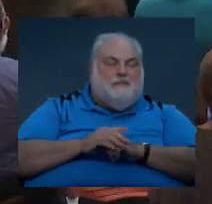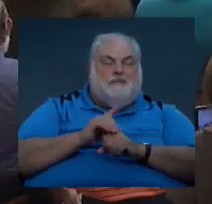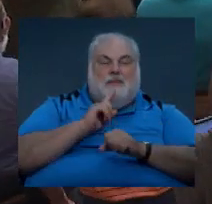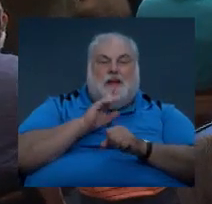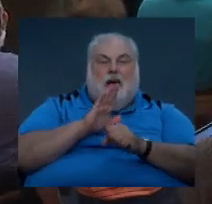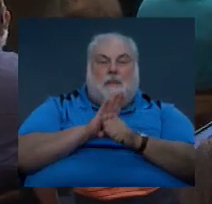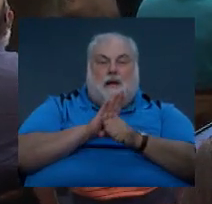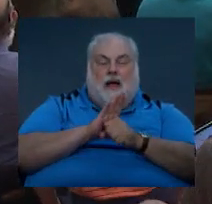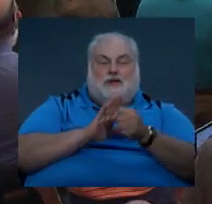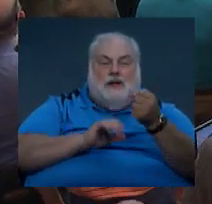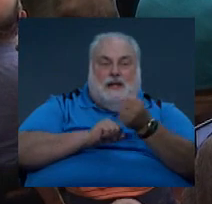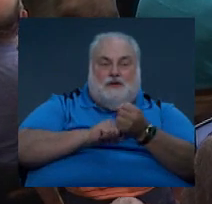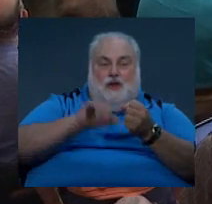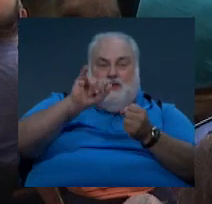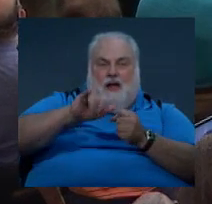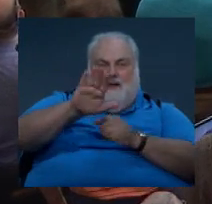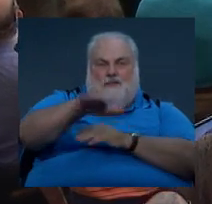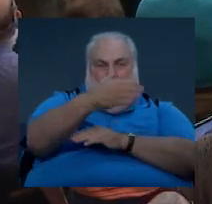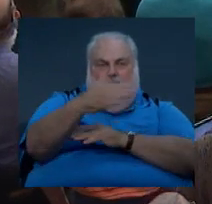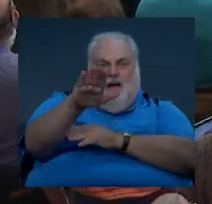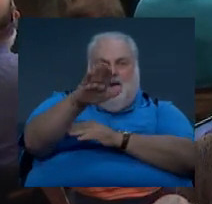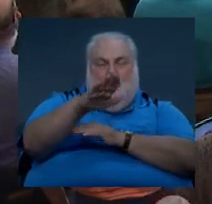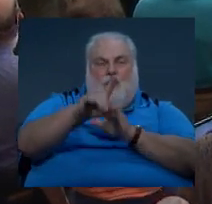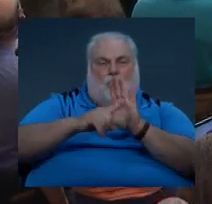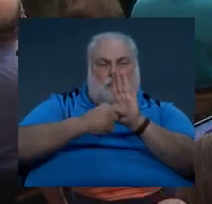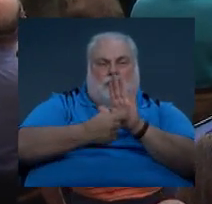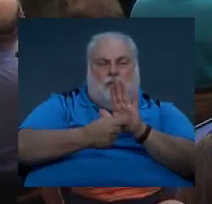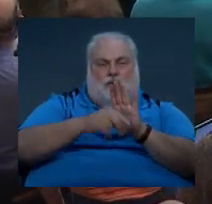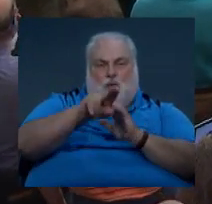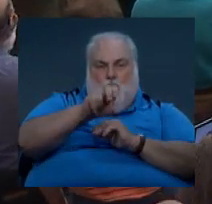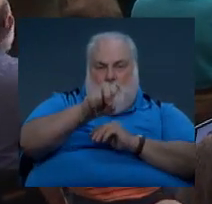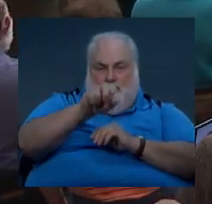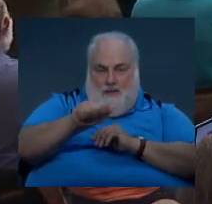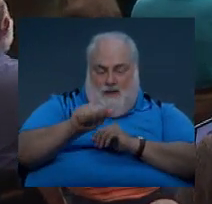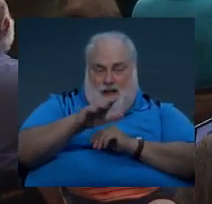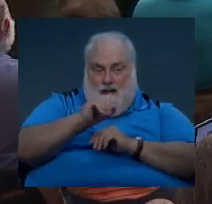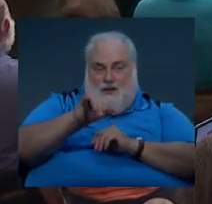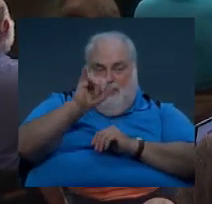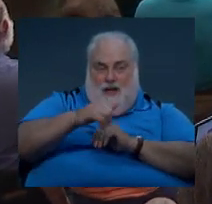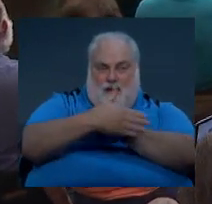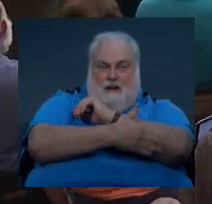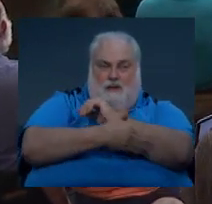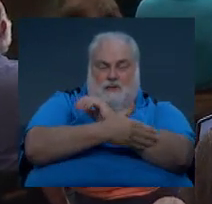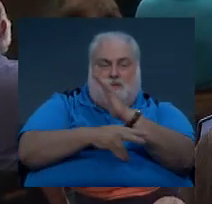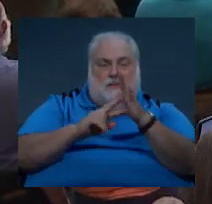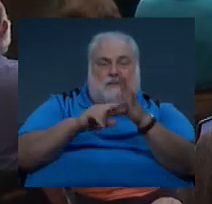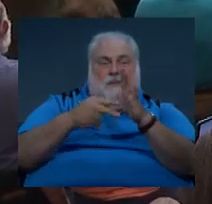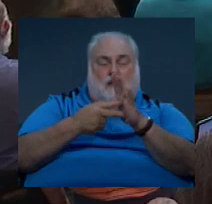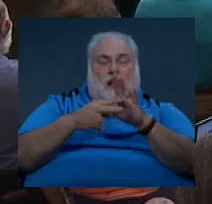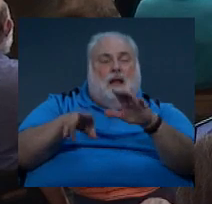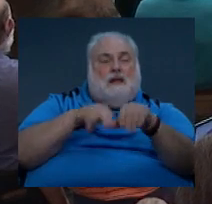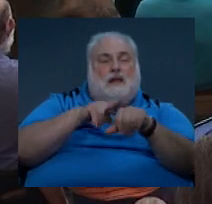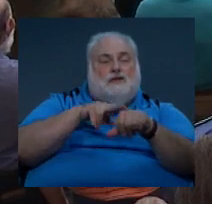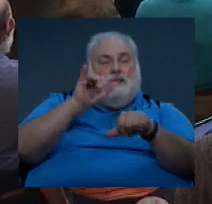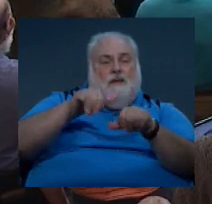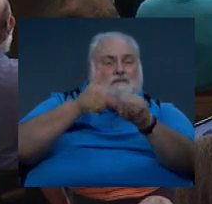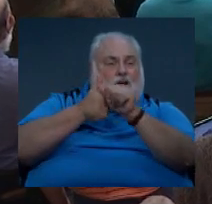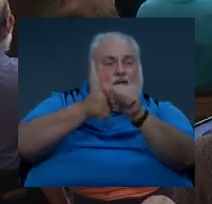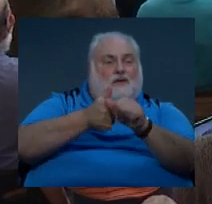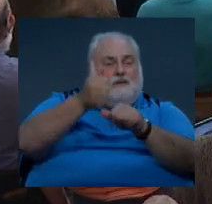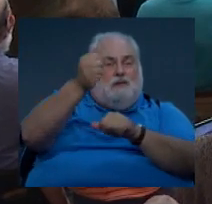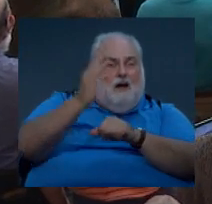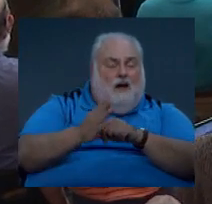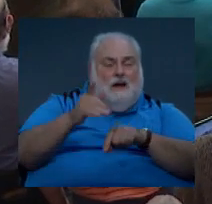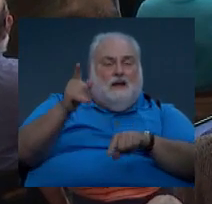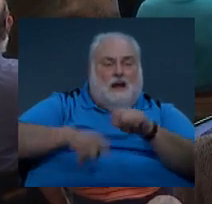Pledge allegiance to the flag of the United States of America and to the republic for which it stands, one nation,